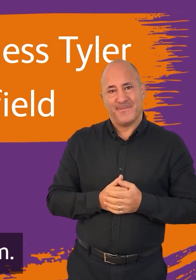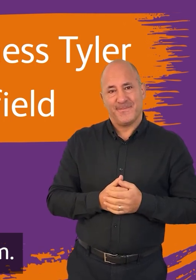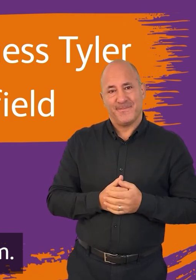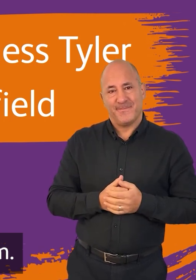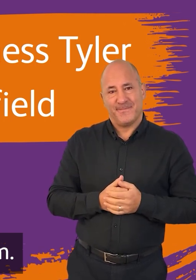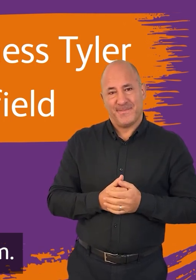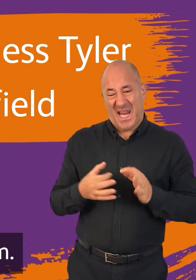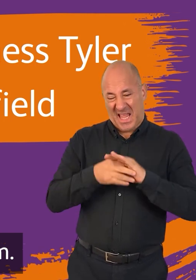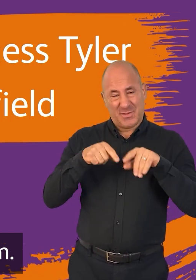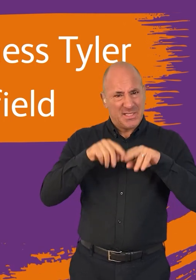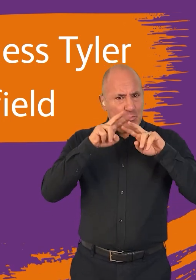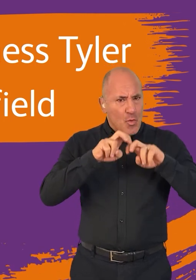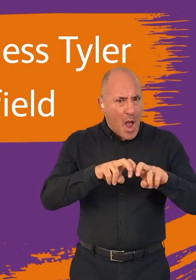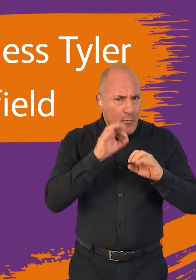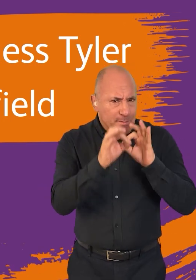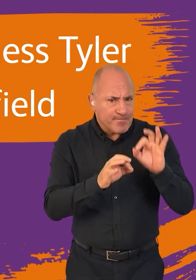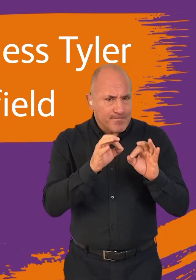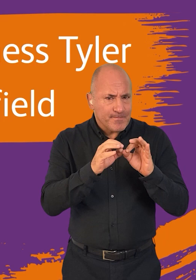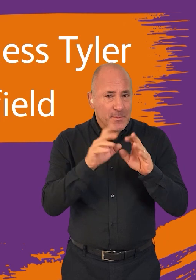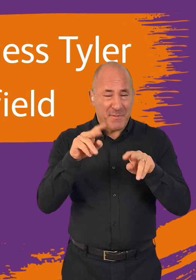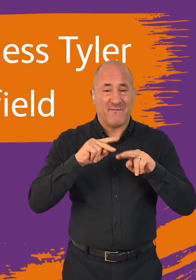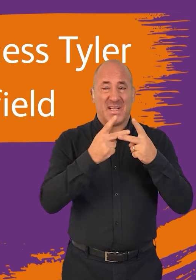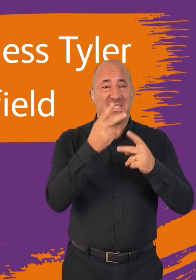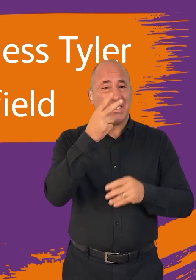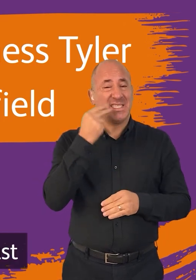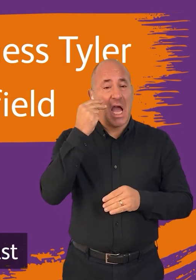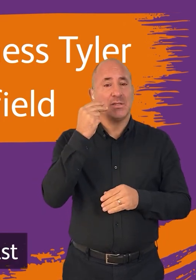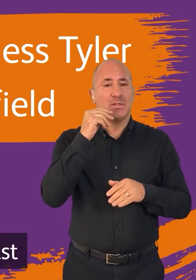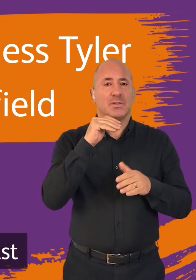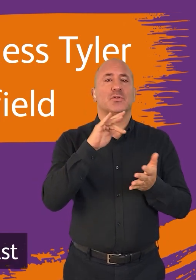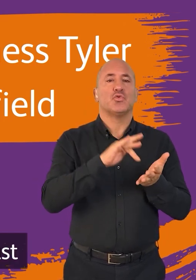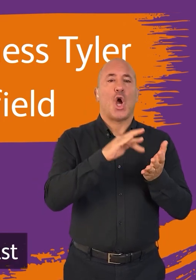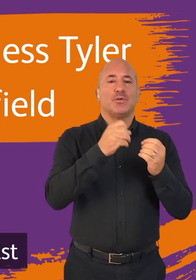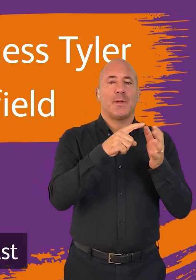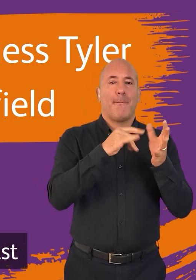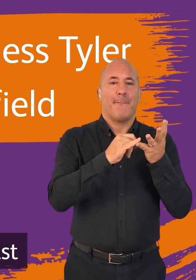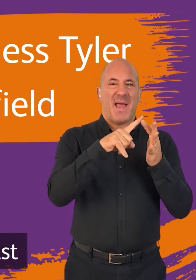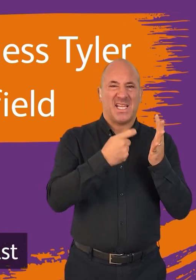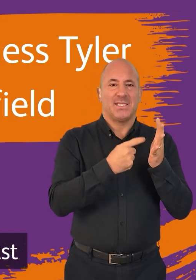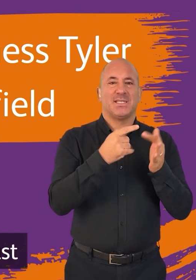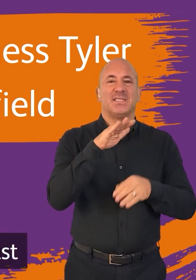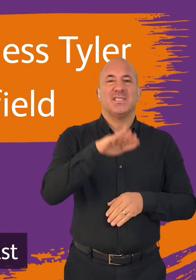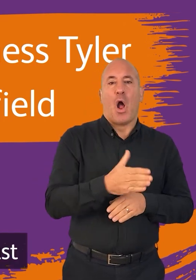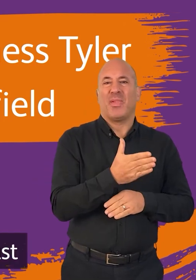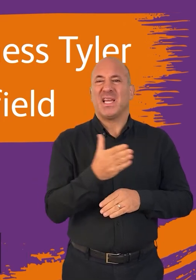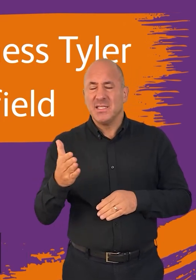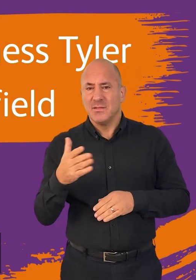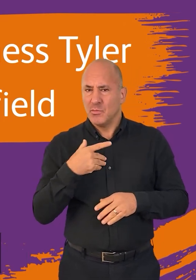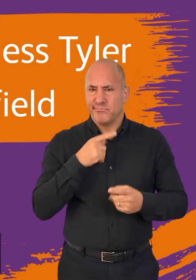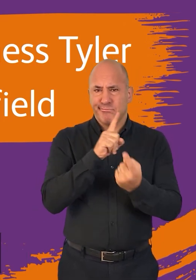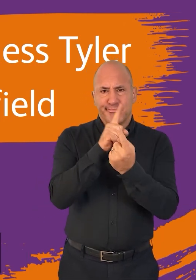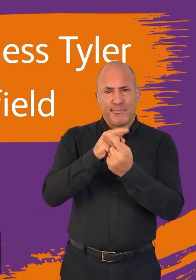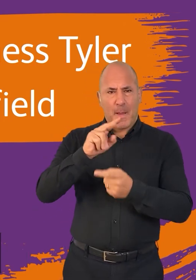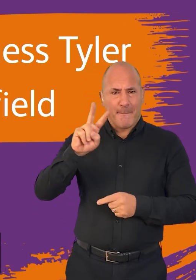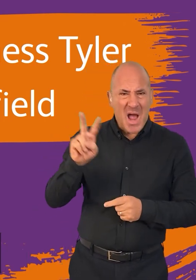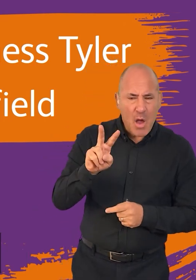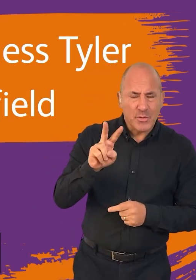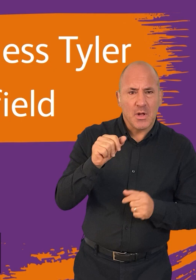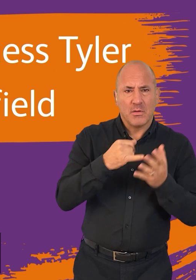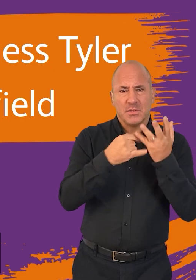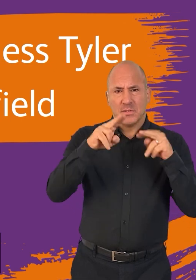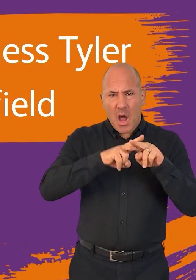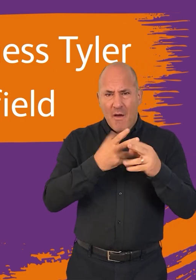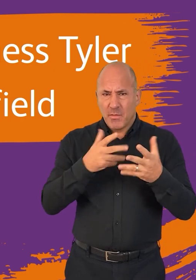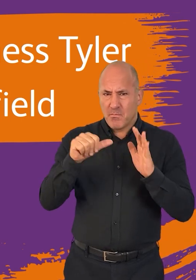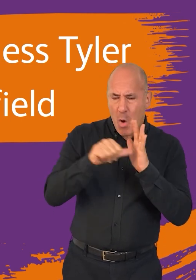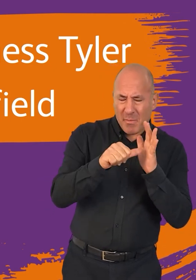system. As part of the inquiry, she visited Sense Touchbase South East to talk to parents and Sense